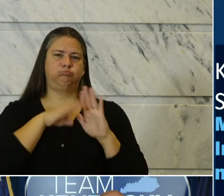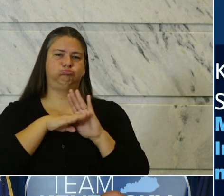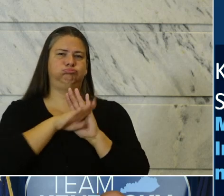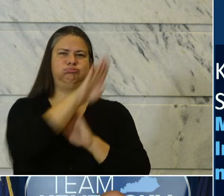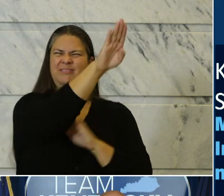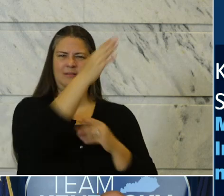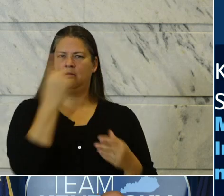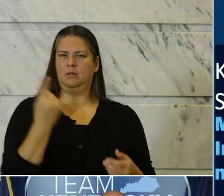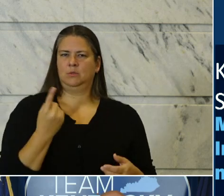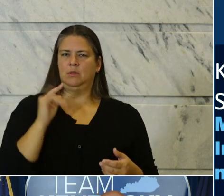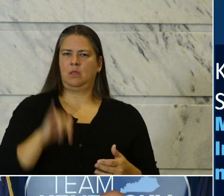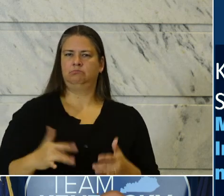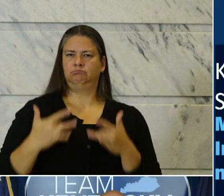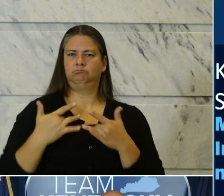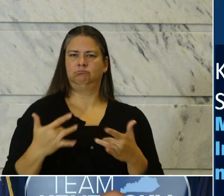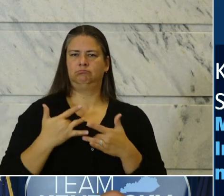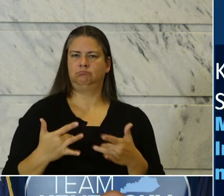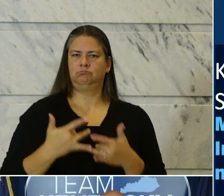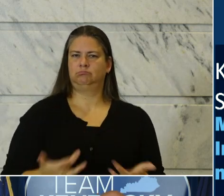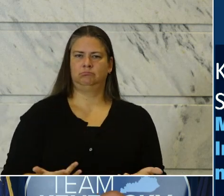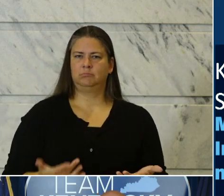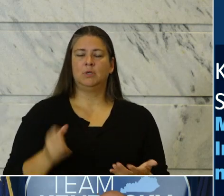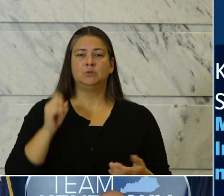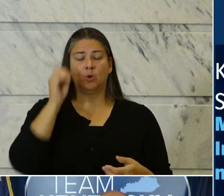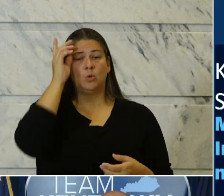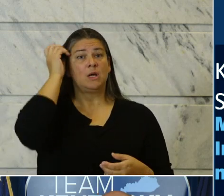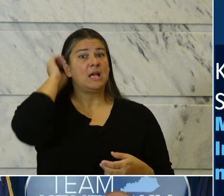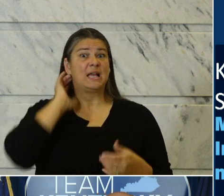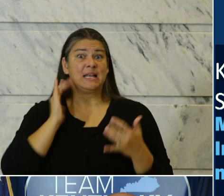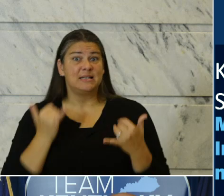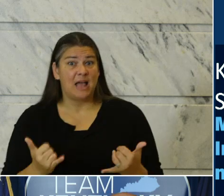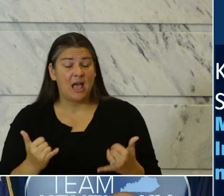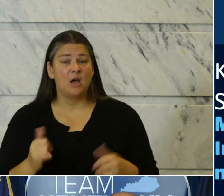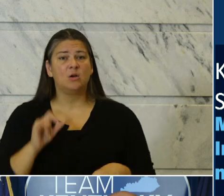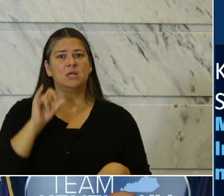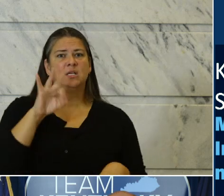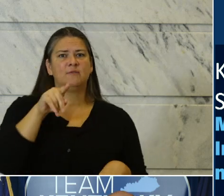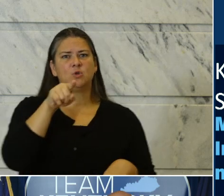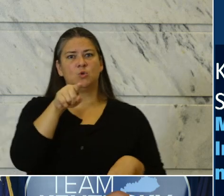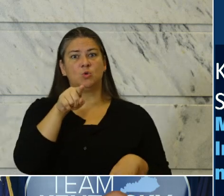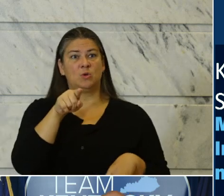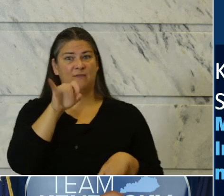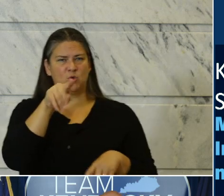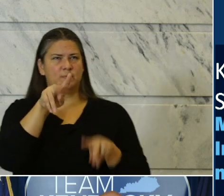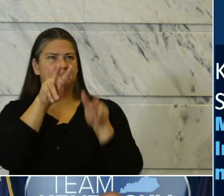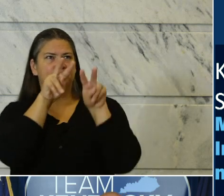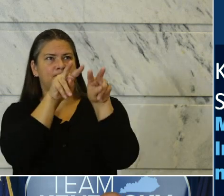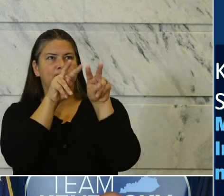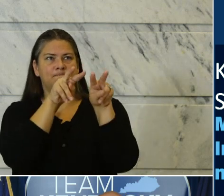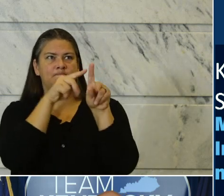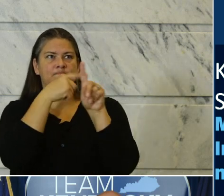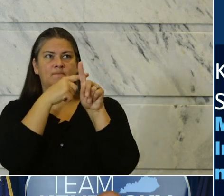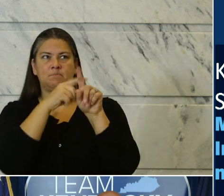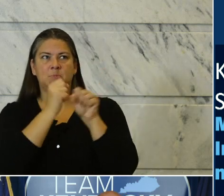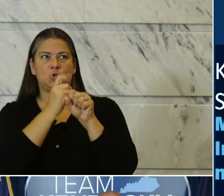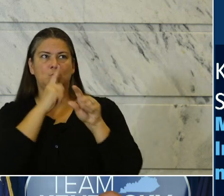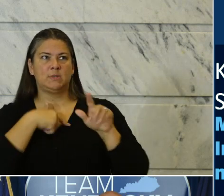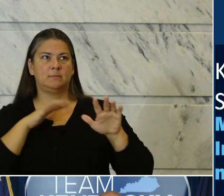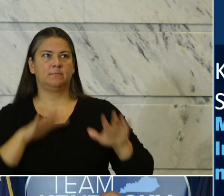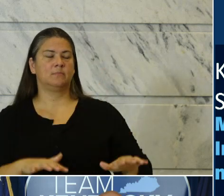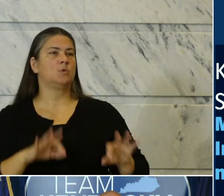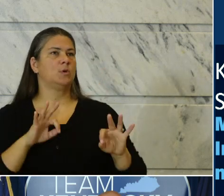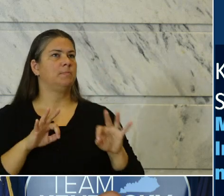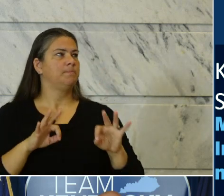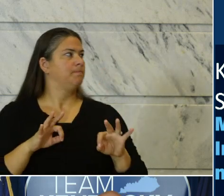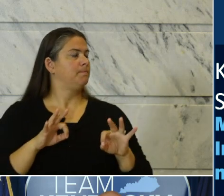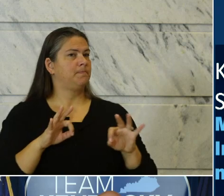massive breakthroughs. So we are in a position where if we take our eye off the ball, we're going to get in trouble real quick, and I'll